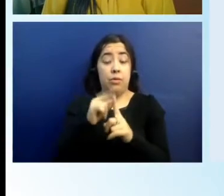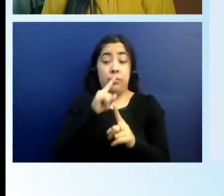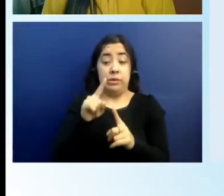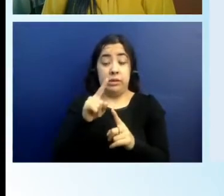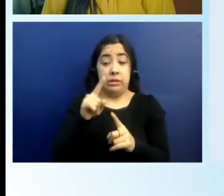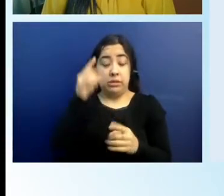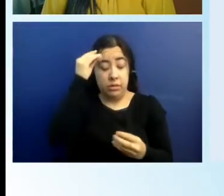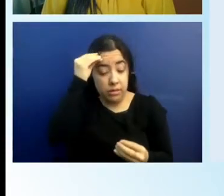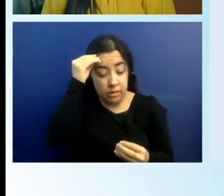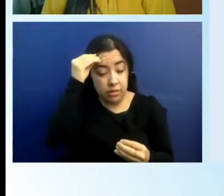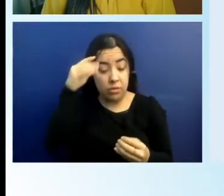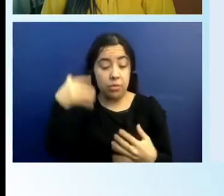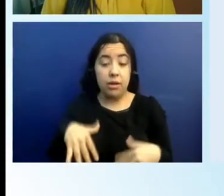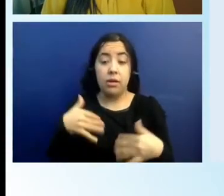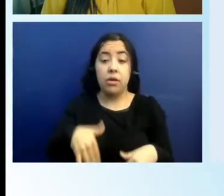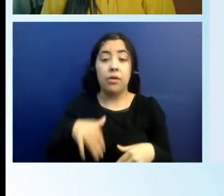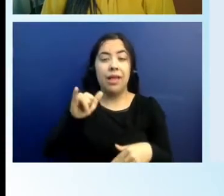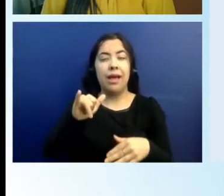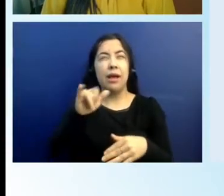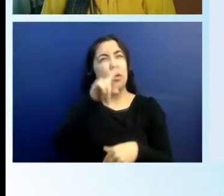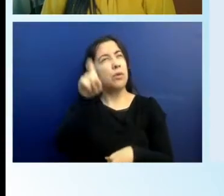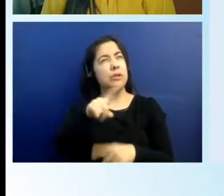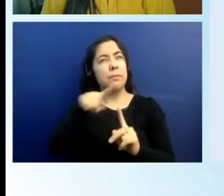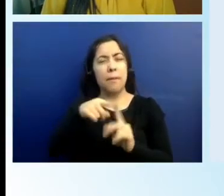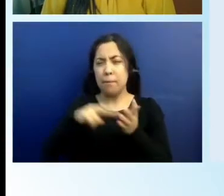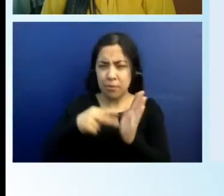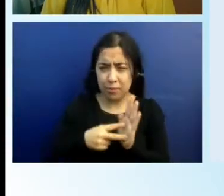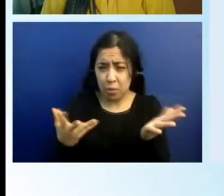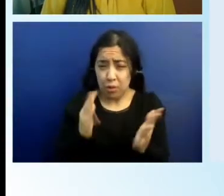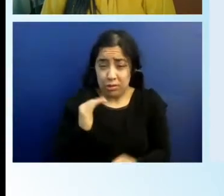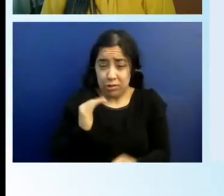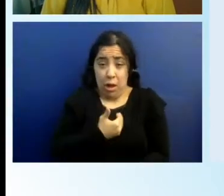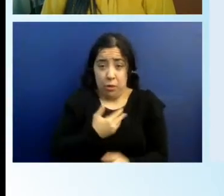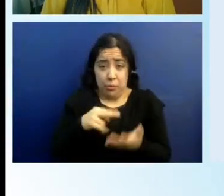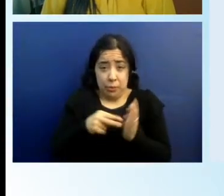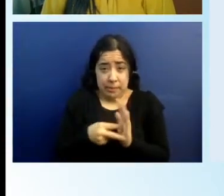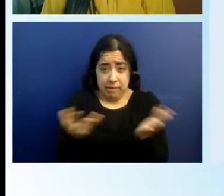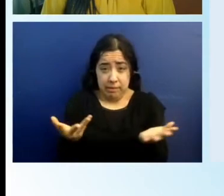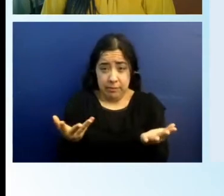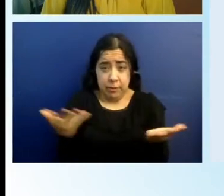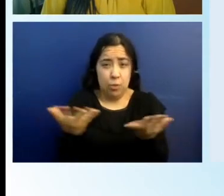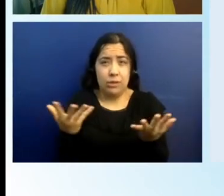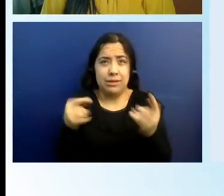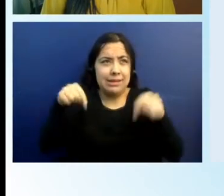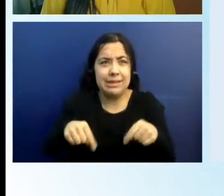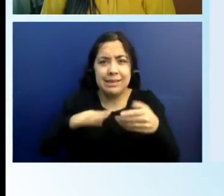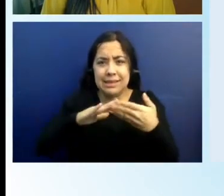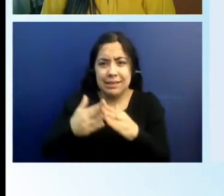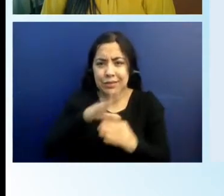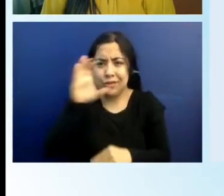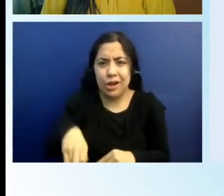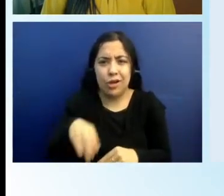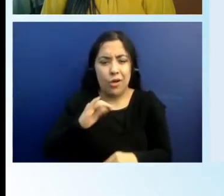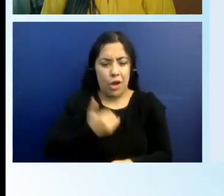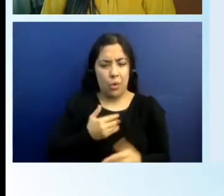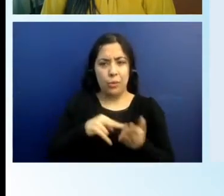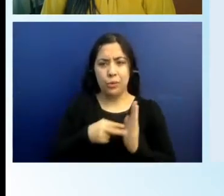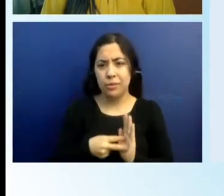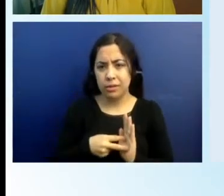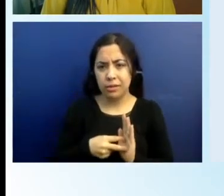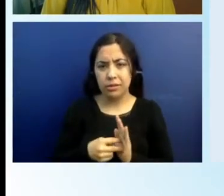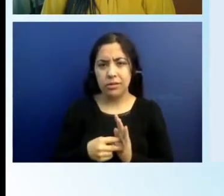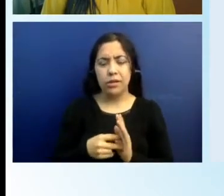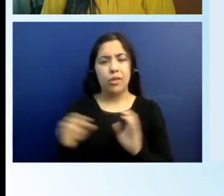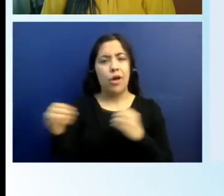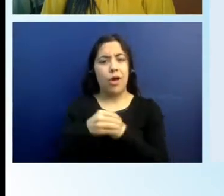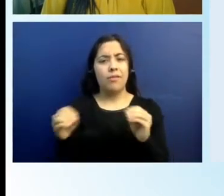purpose really, really sits with me. So what is our purpose? What is the city's purpose? What is the Office of Equity and